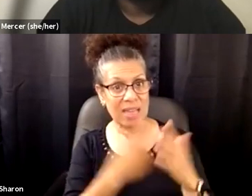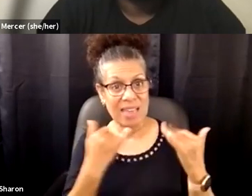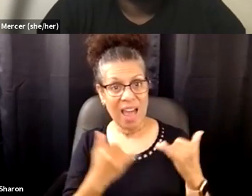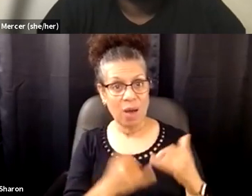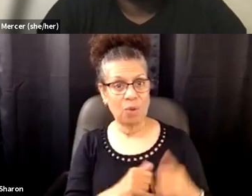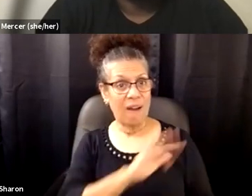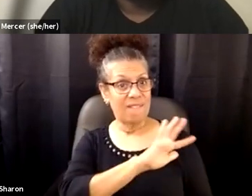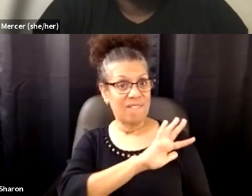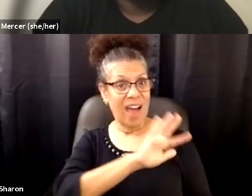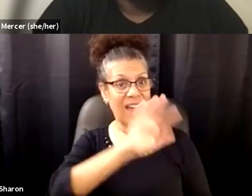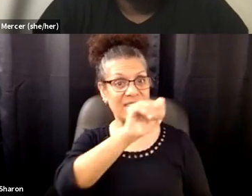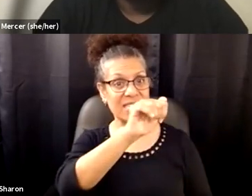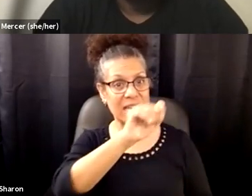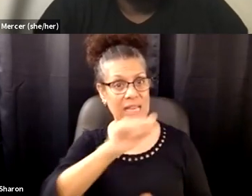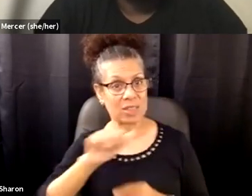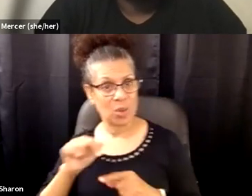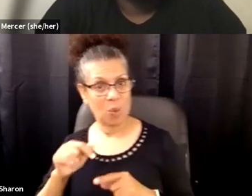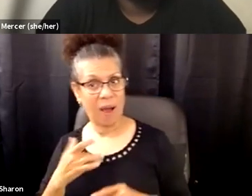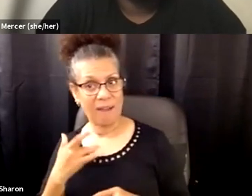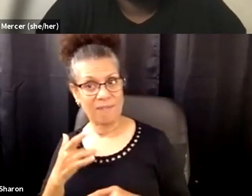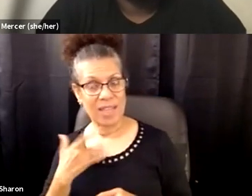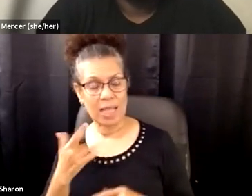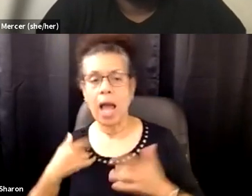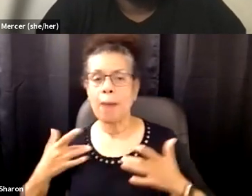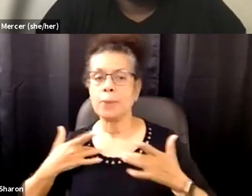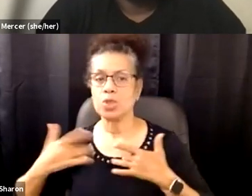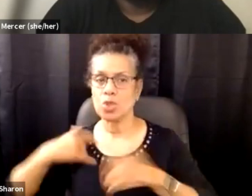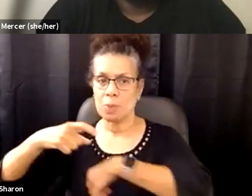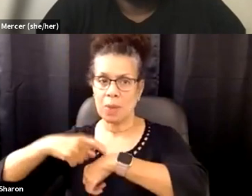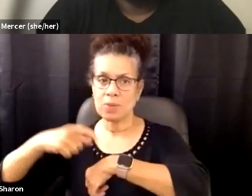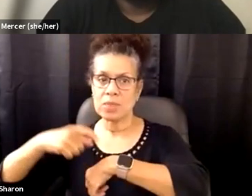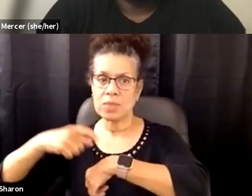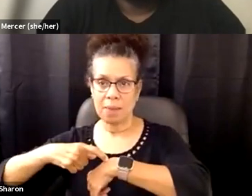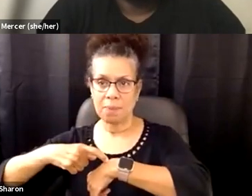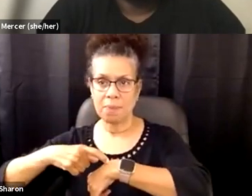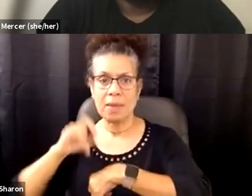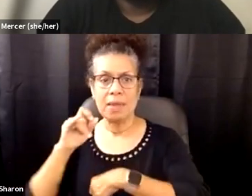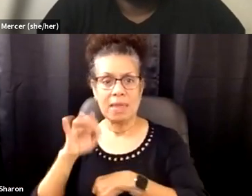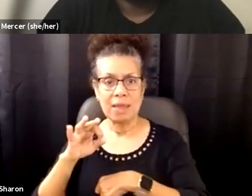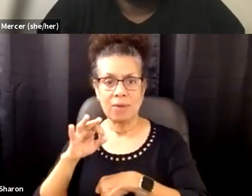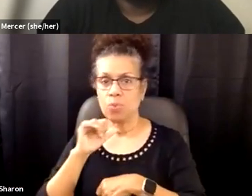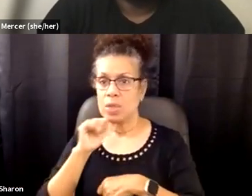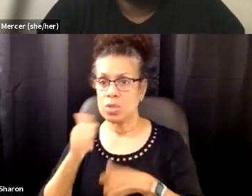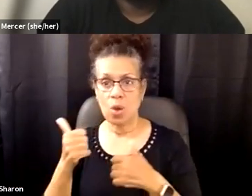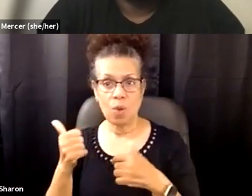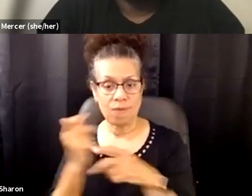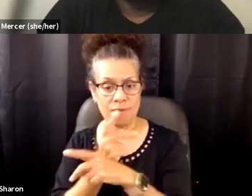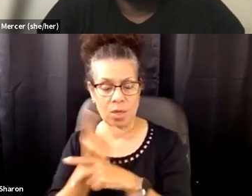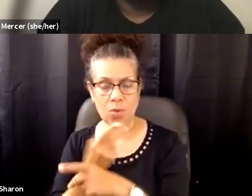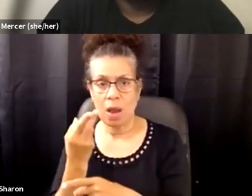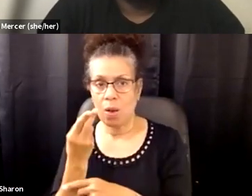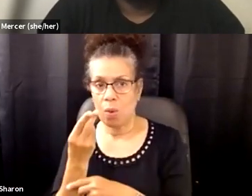be going home um it feels i worry about our productivity if we don't find some way to